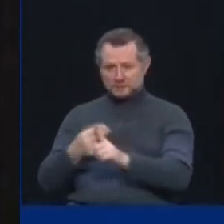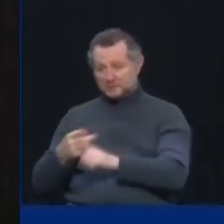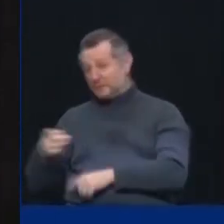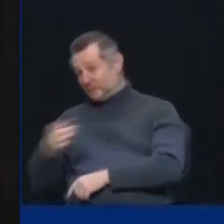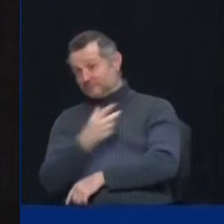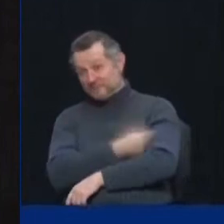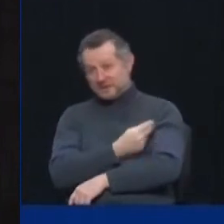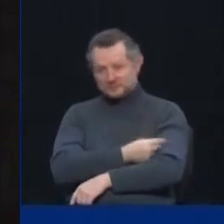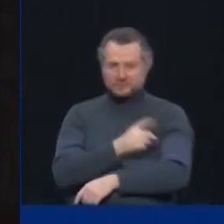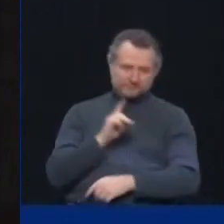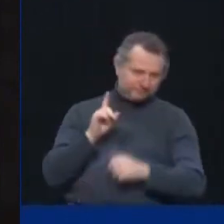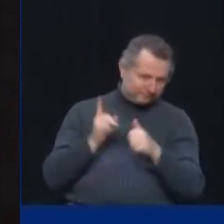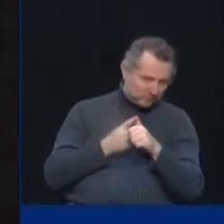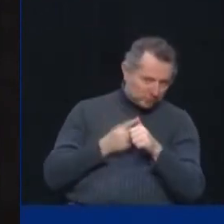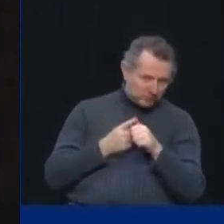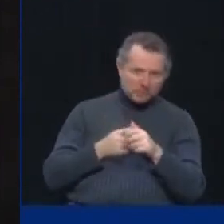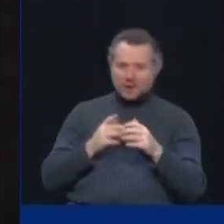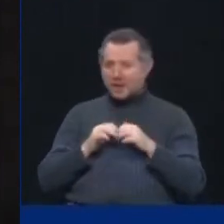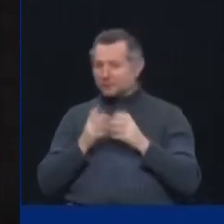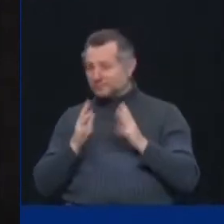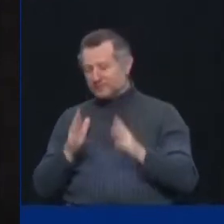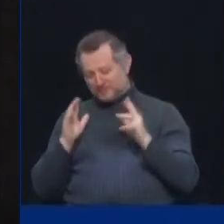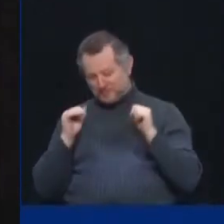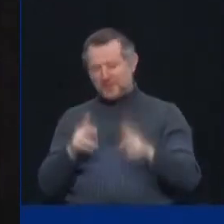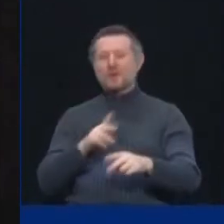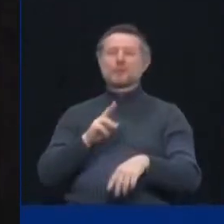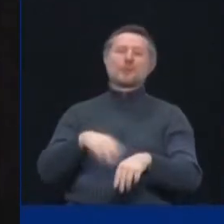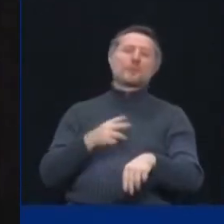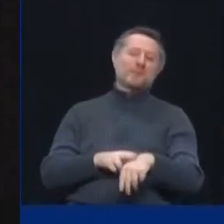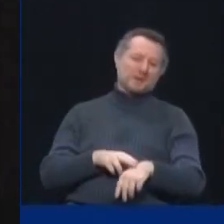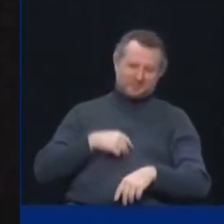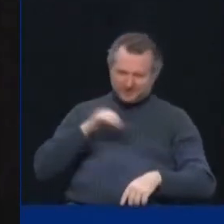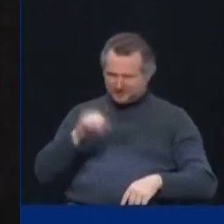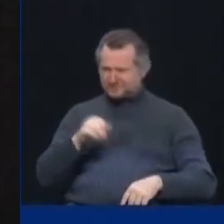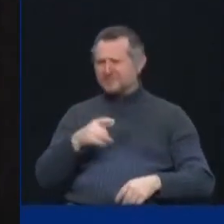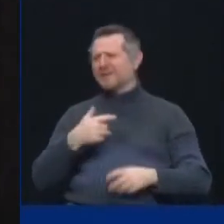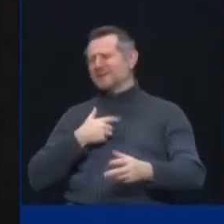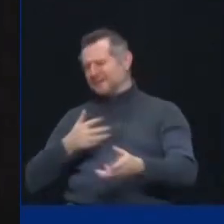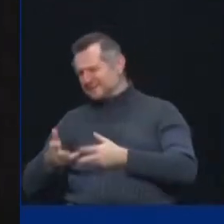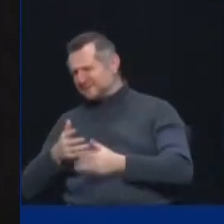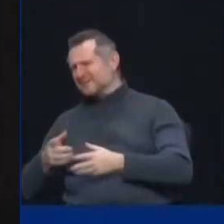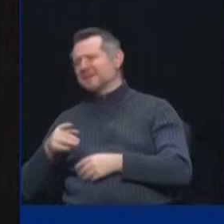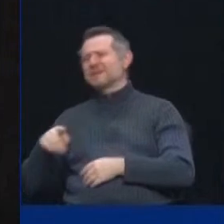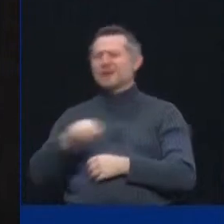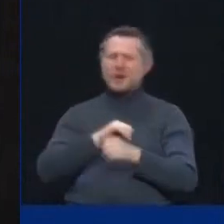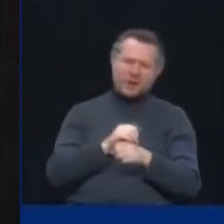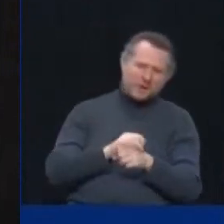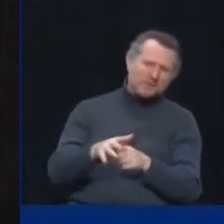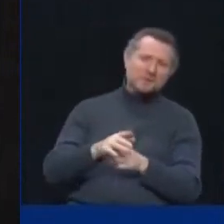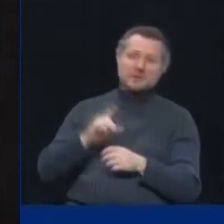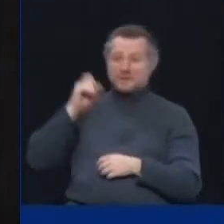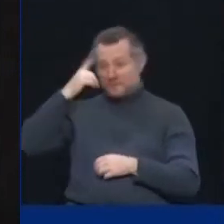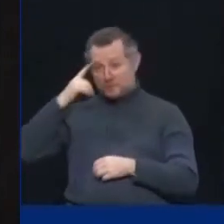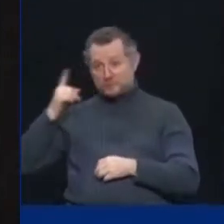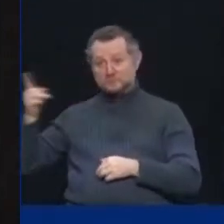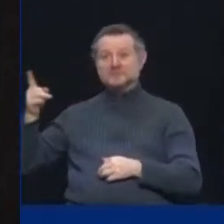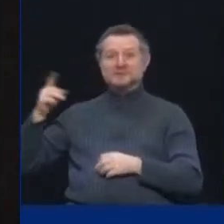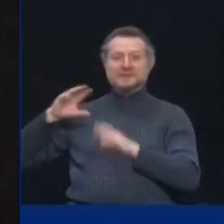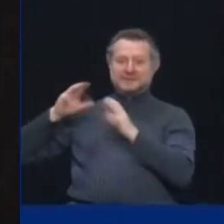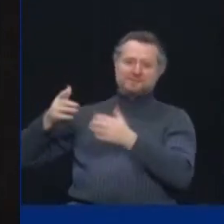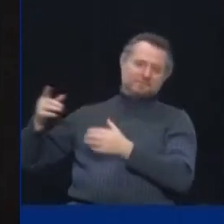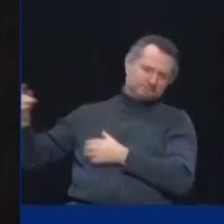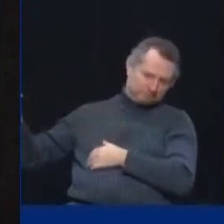to normalcy. But aside from dealing with COVID, and the governor and his team has been doing that, we really have to start